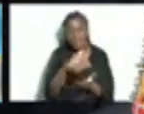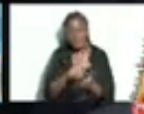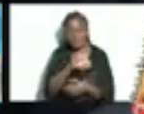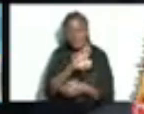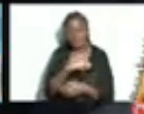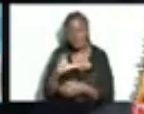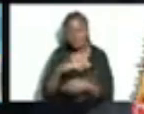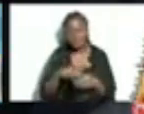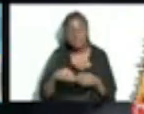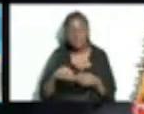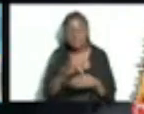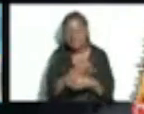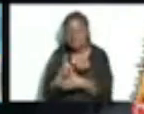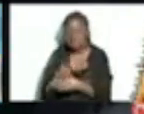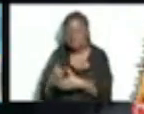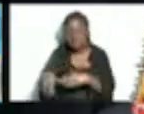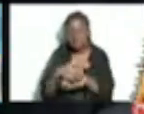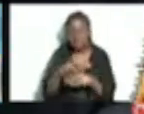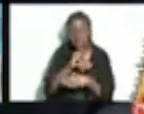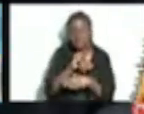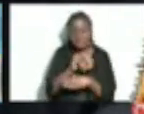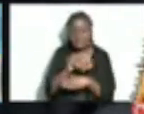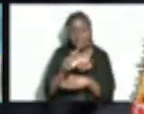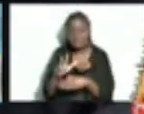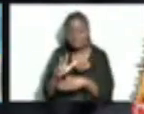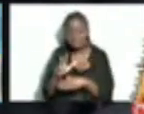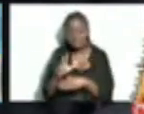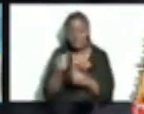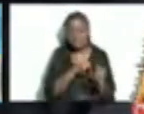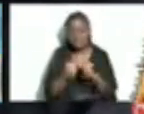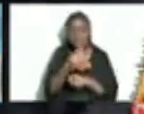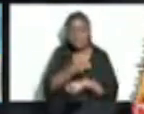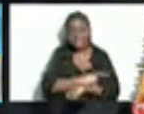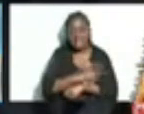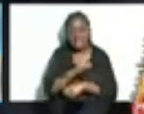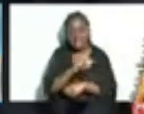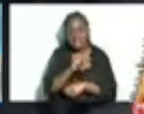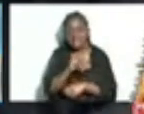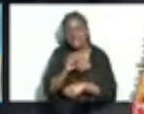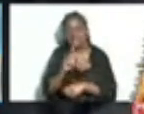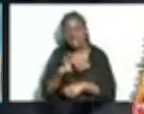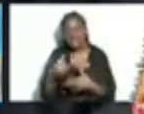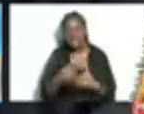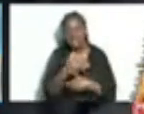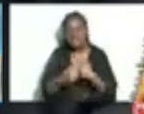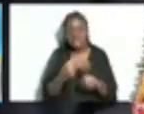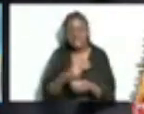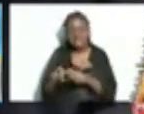$12,500, which will be divided over the 2023 Boxing Day and the 2024 New Year's